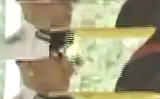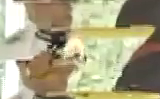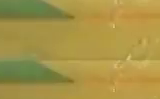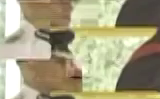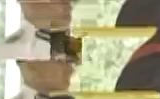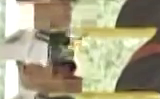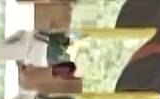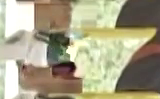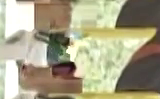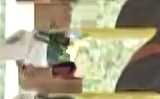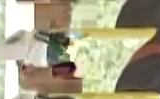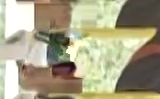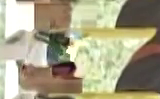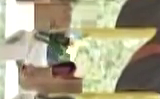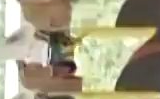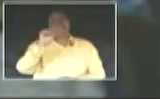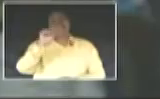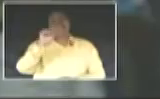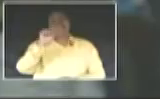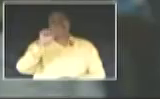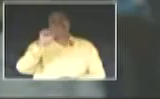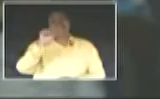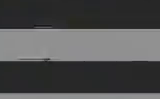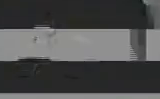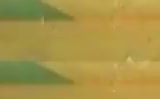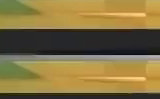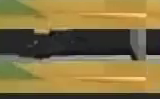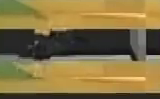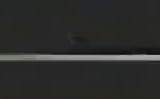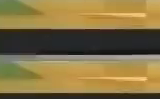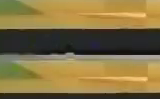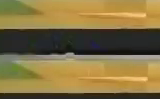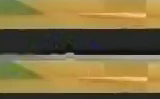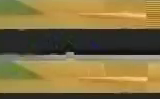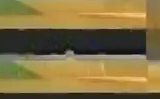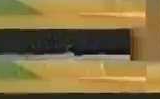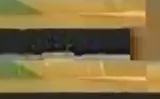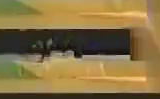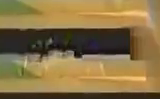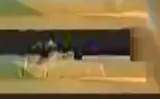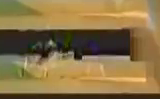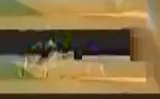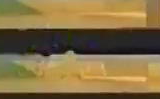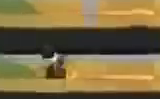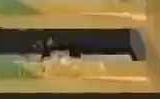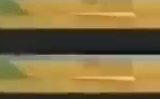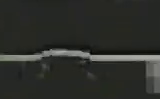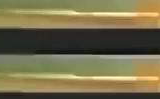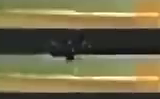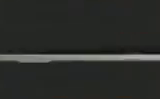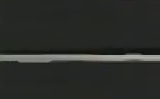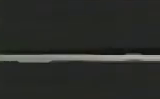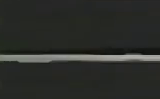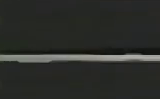Mrs. Diana for outstanding entrepreneurship of the